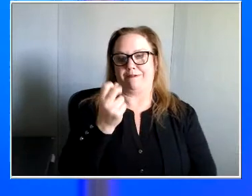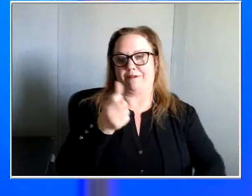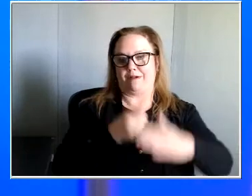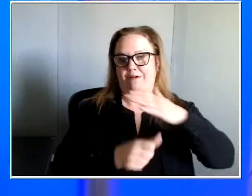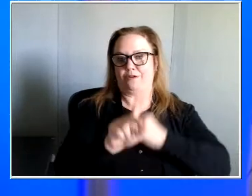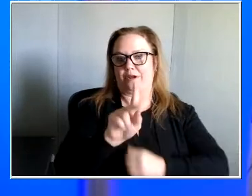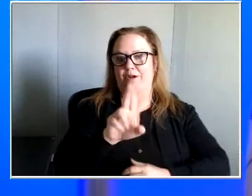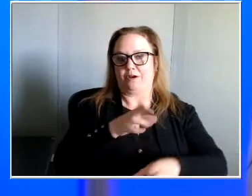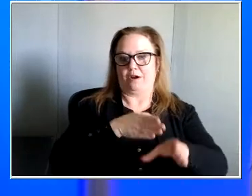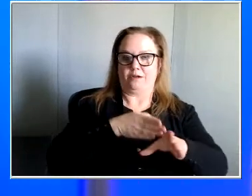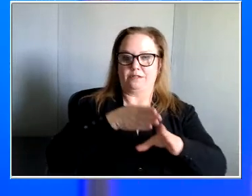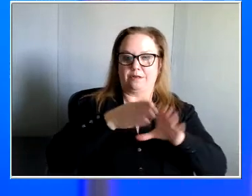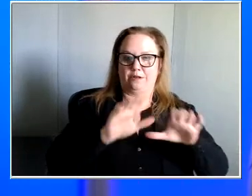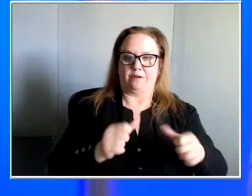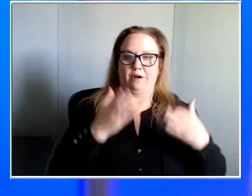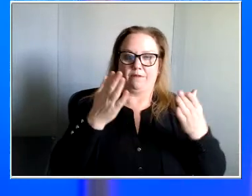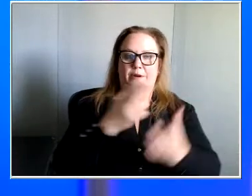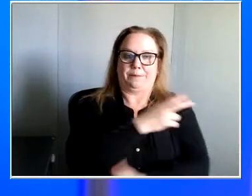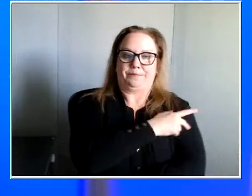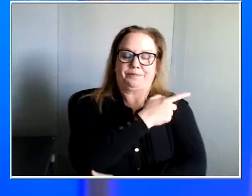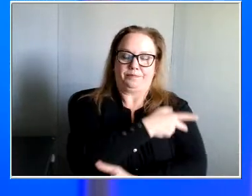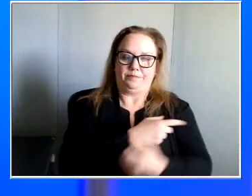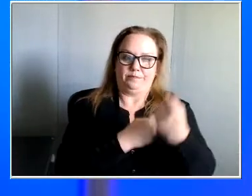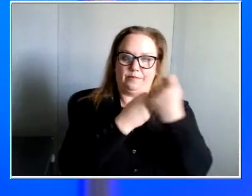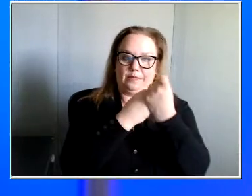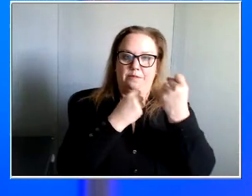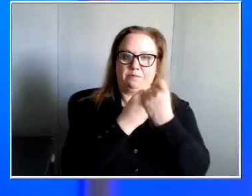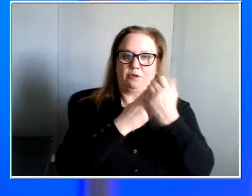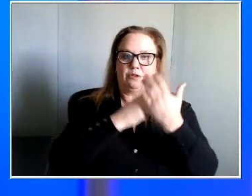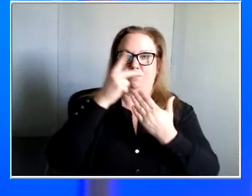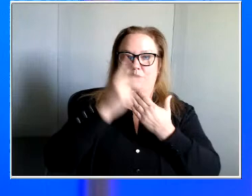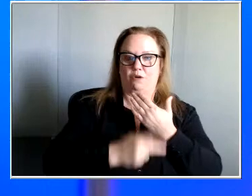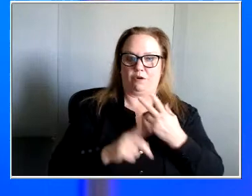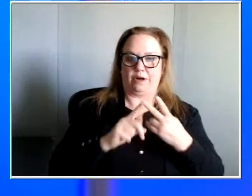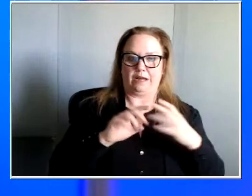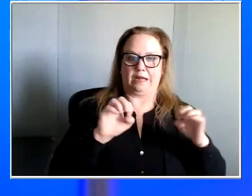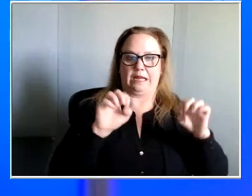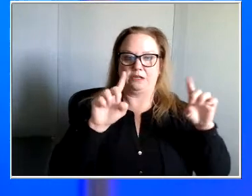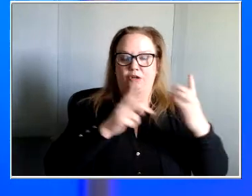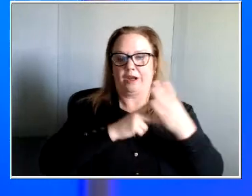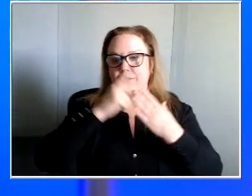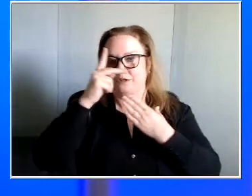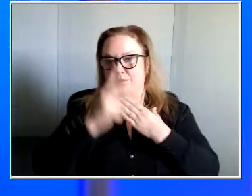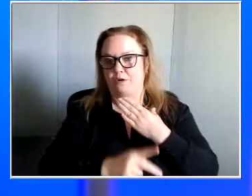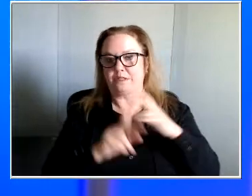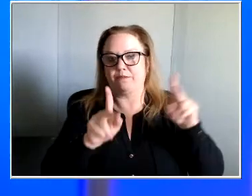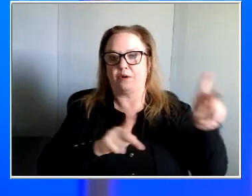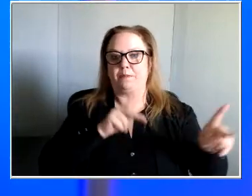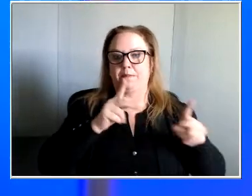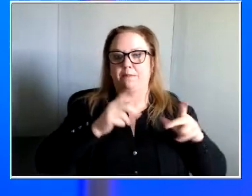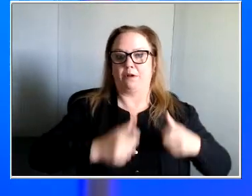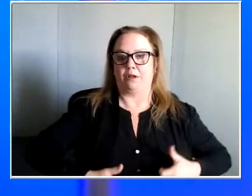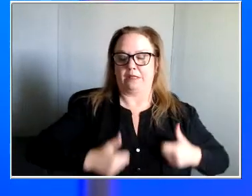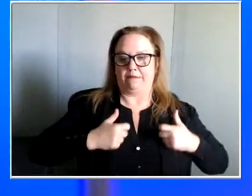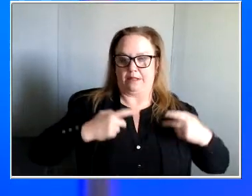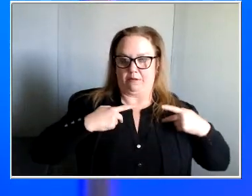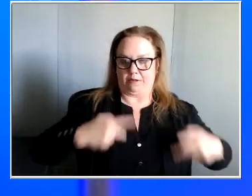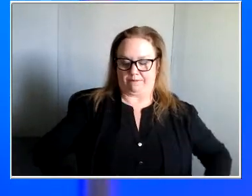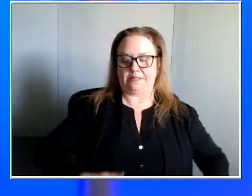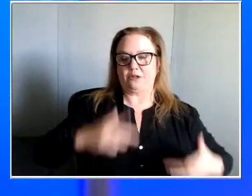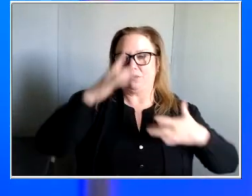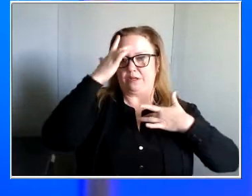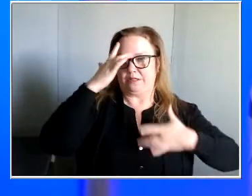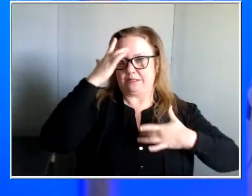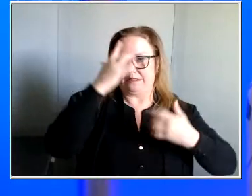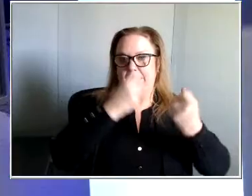is offering patient and support programs, educational programs for people who are living with a physical illness and their